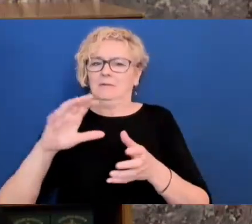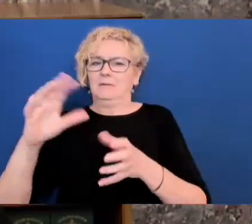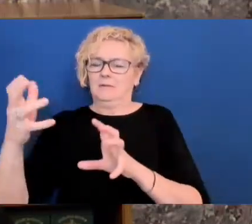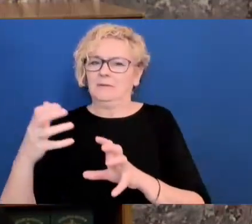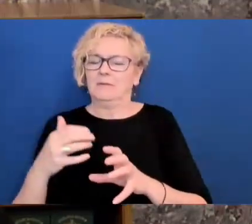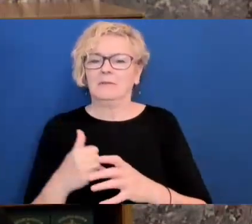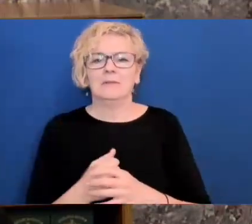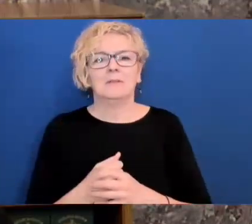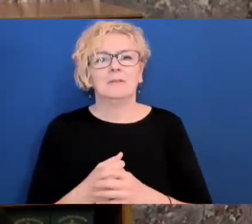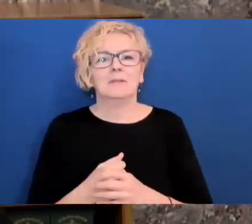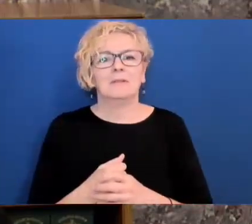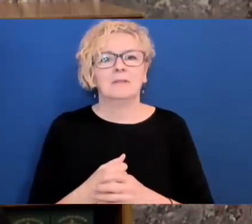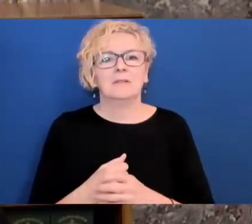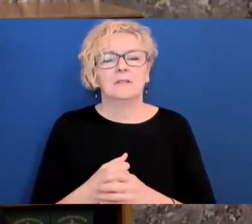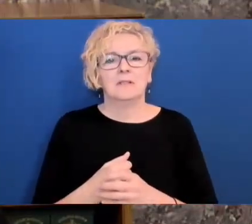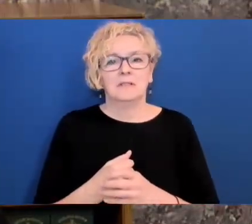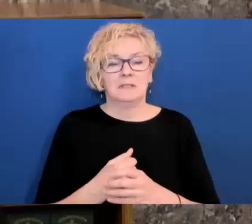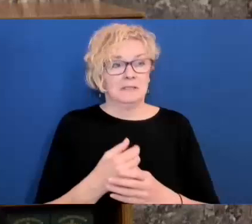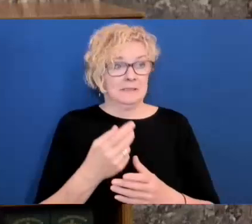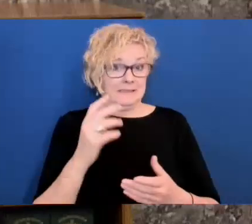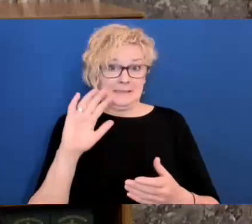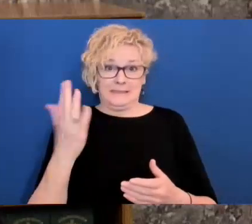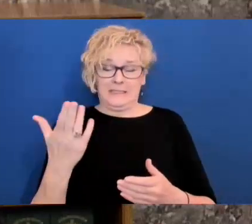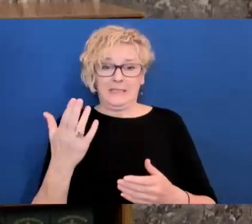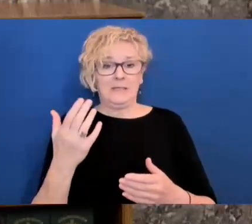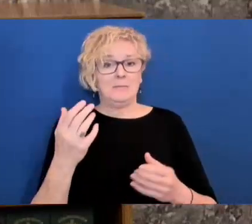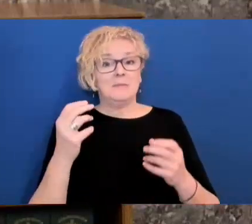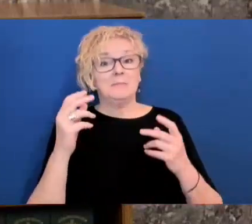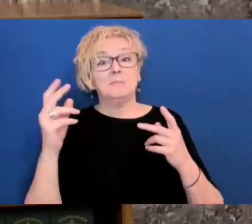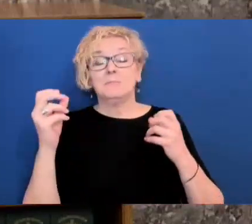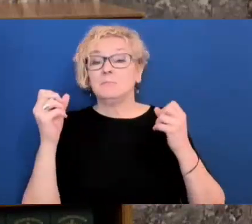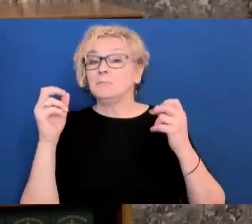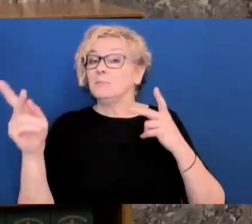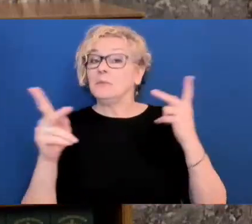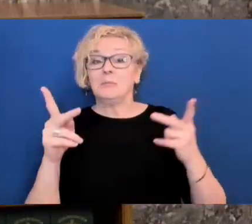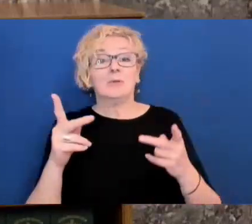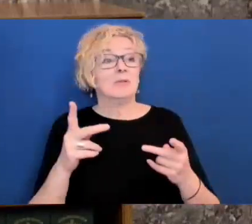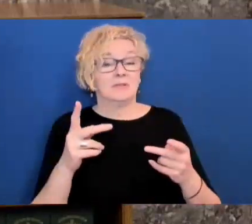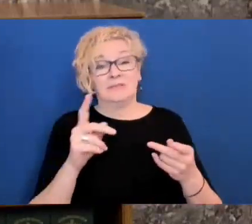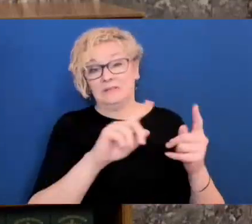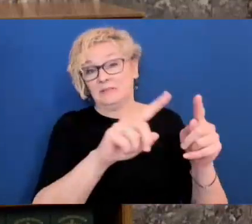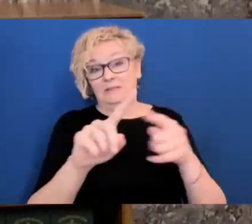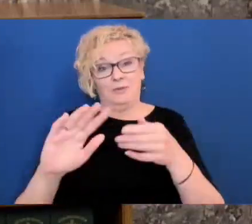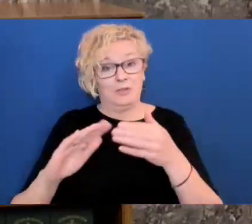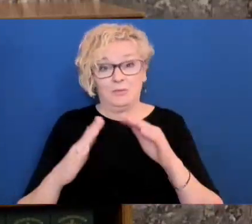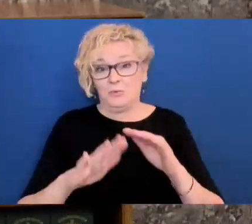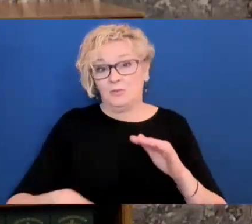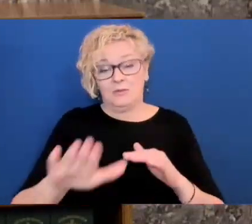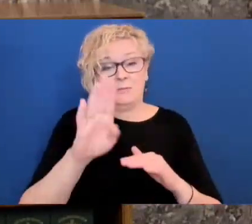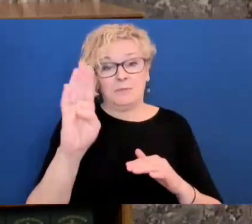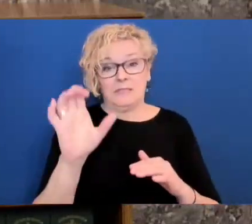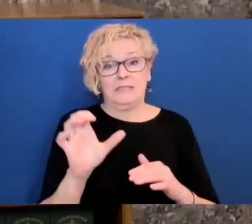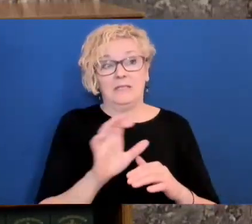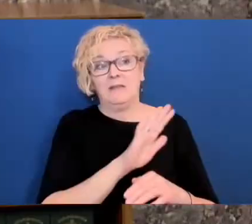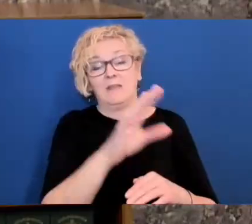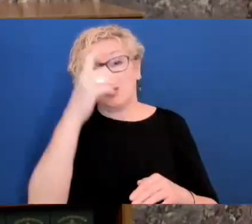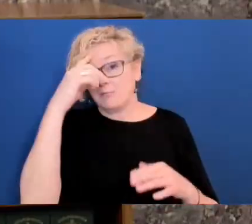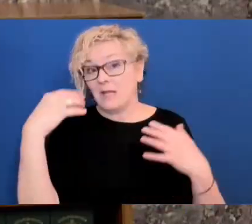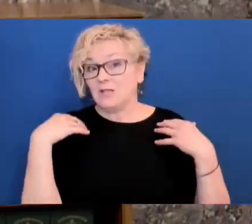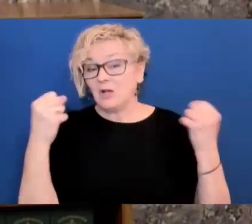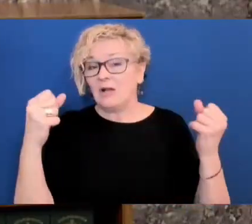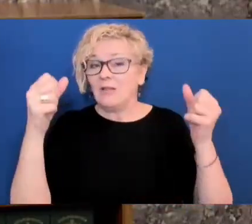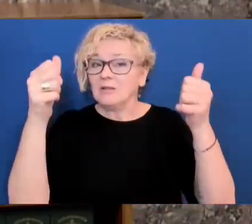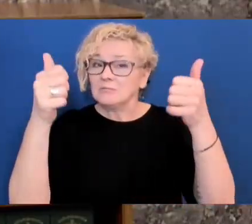communities without proper care, without support. So, Mr. Speaker, I would ask the